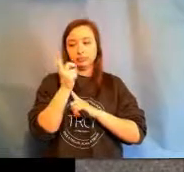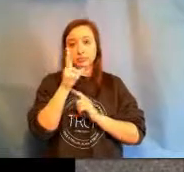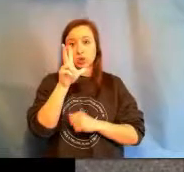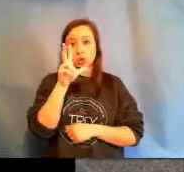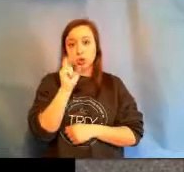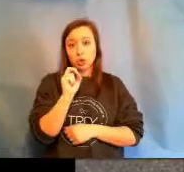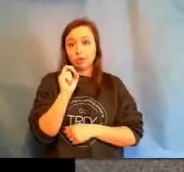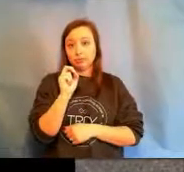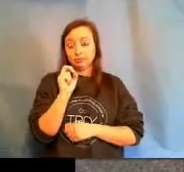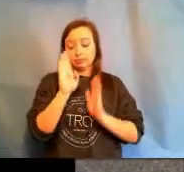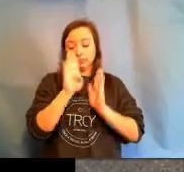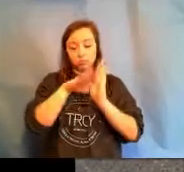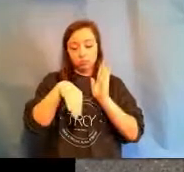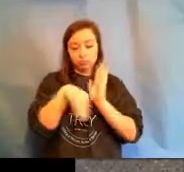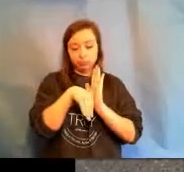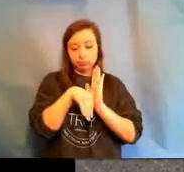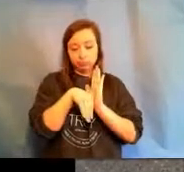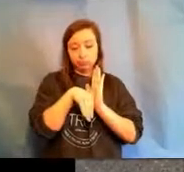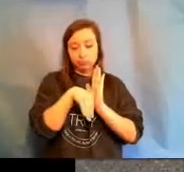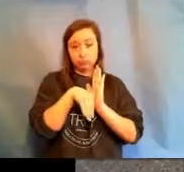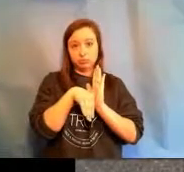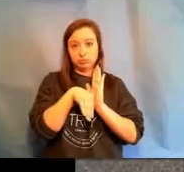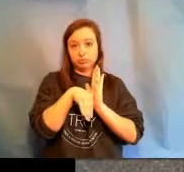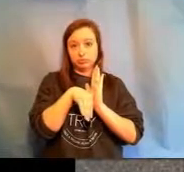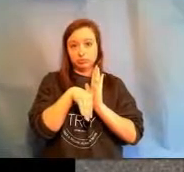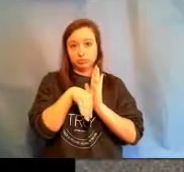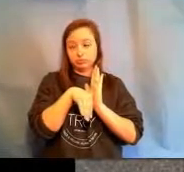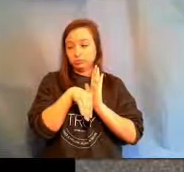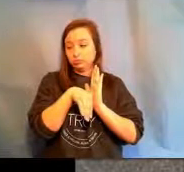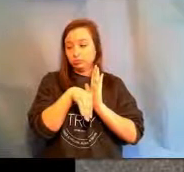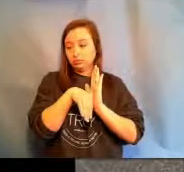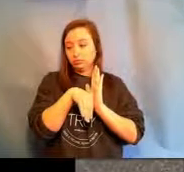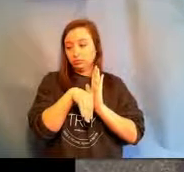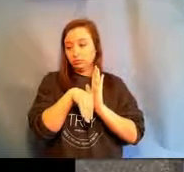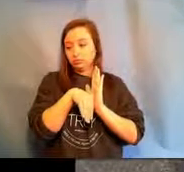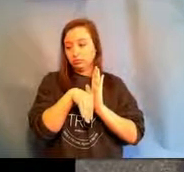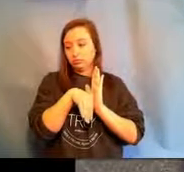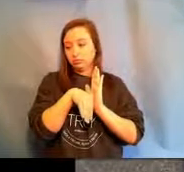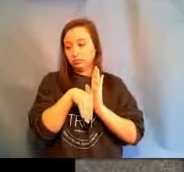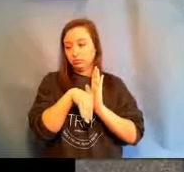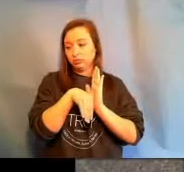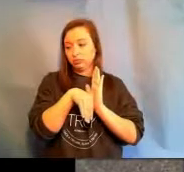We know that that's halfway around our clock. So our minute hand's going to point at our 6.